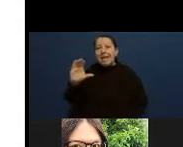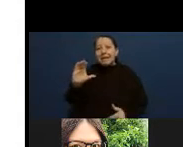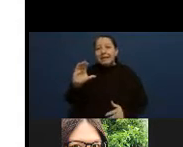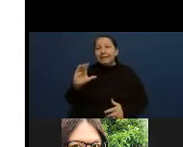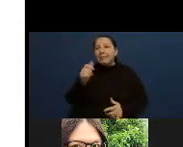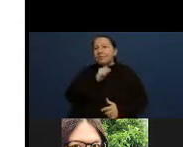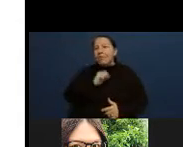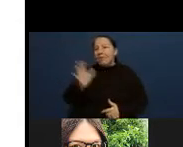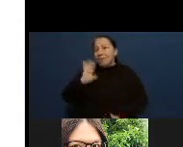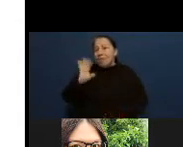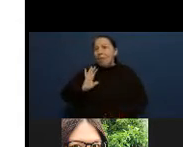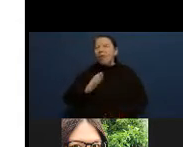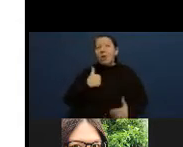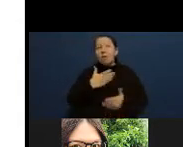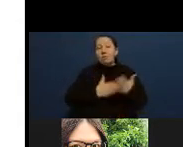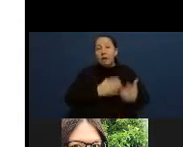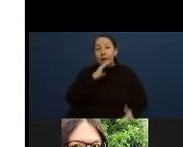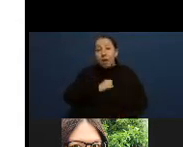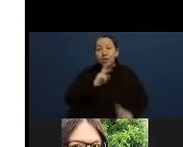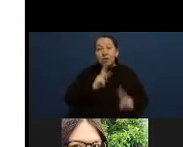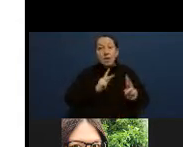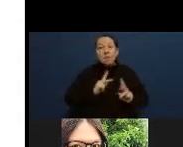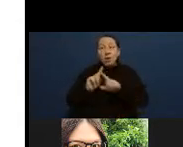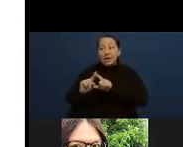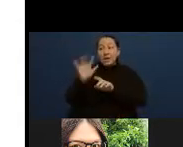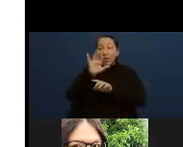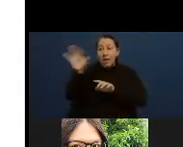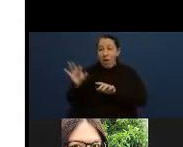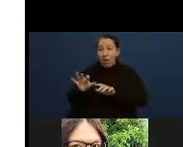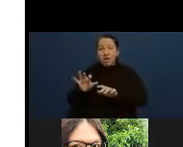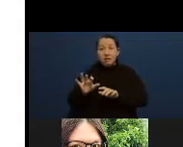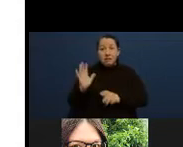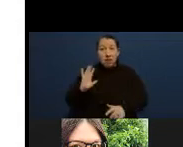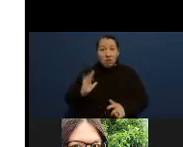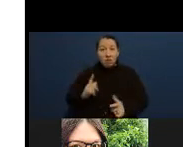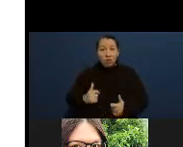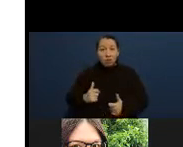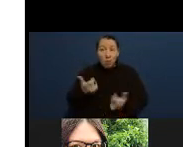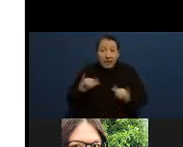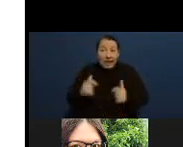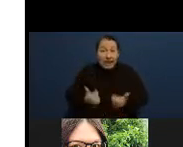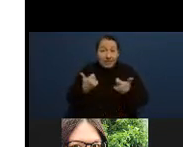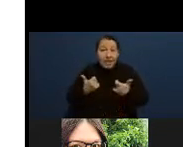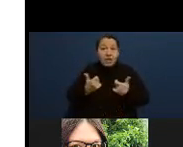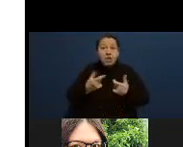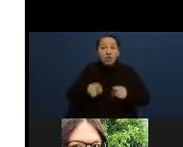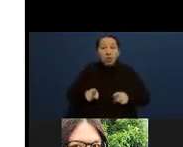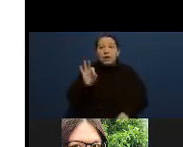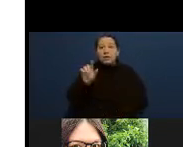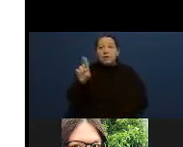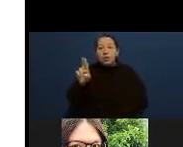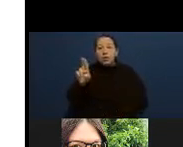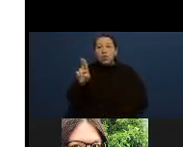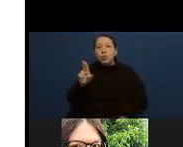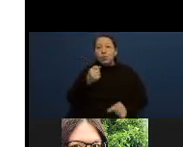are some of our elders in different areas that were alive during the flu pandemic here in Alaska. at the time this